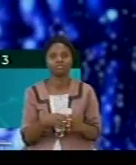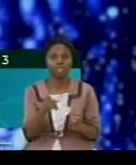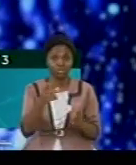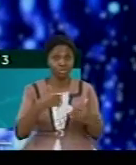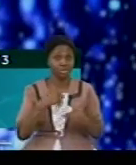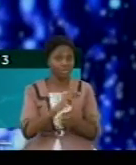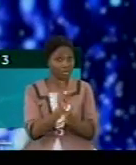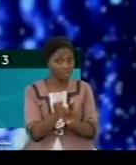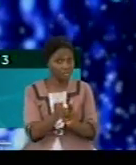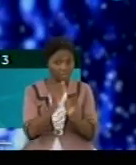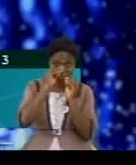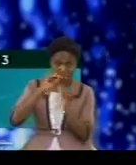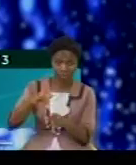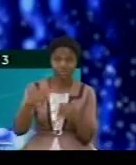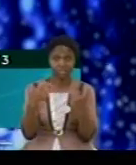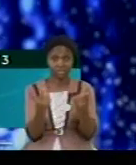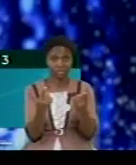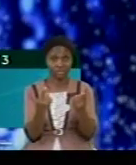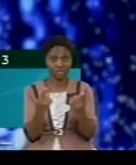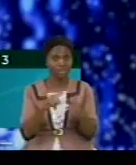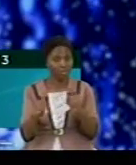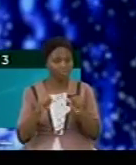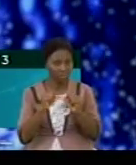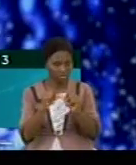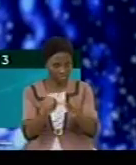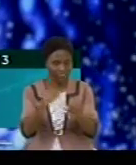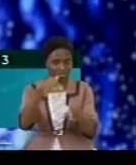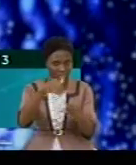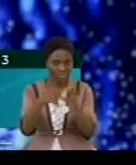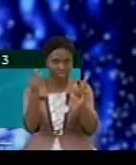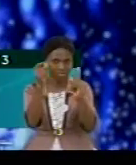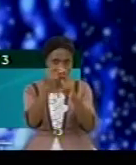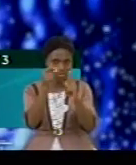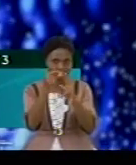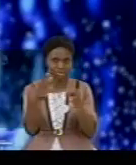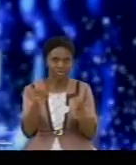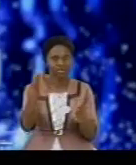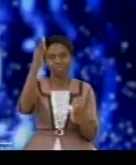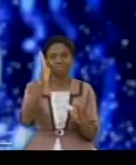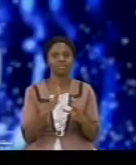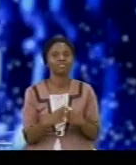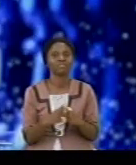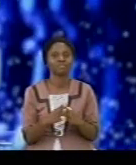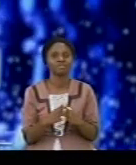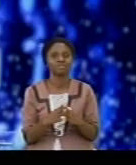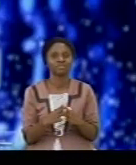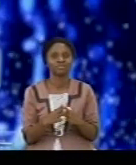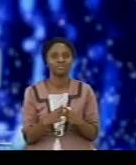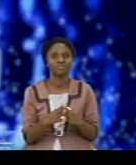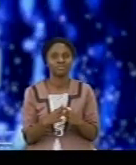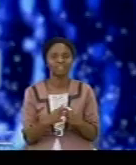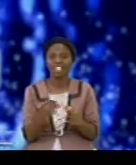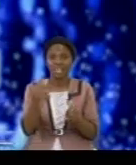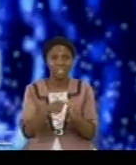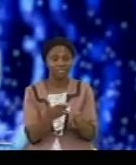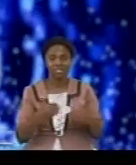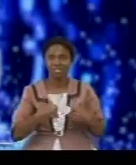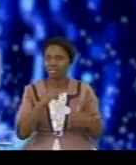have renounced sin. But continue in the word. Everything has not ended. You are still here on earth.